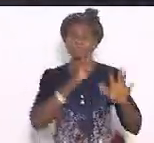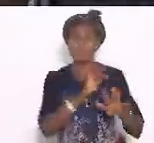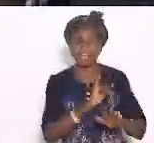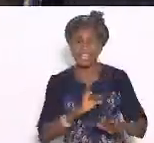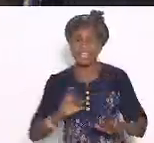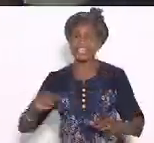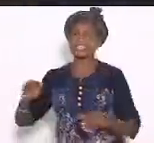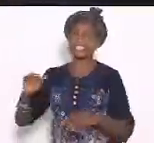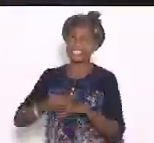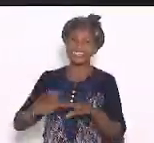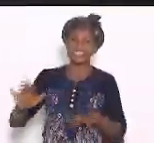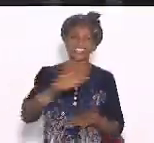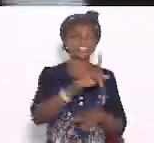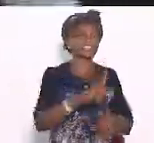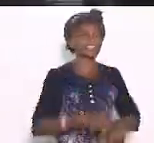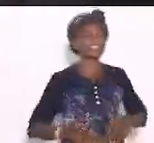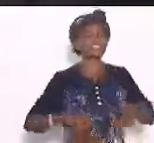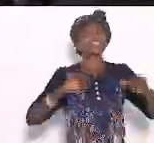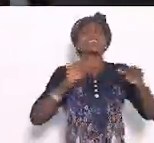your